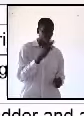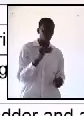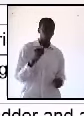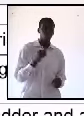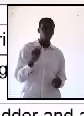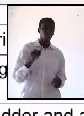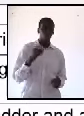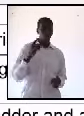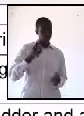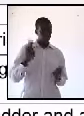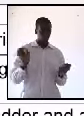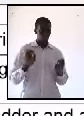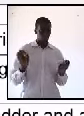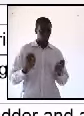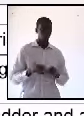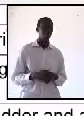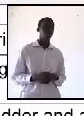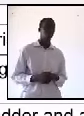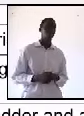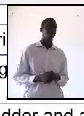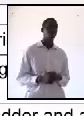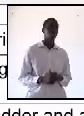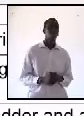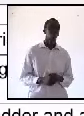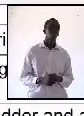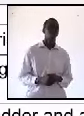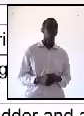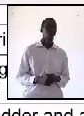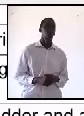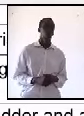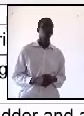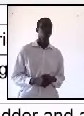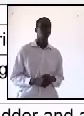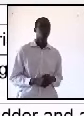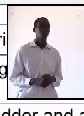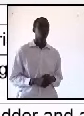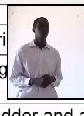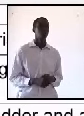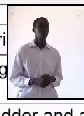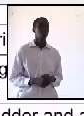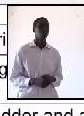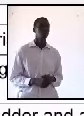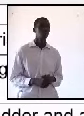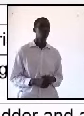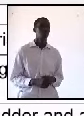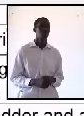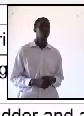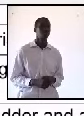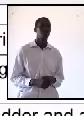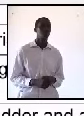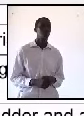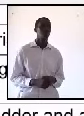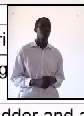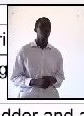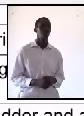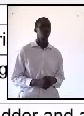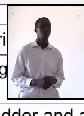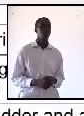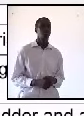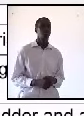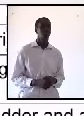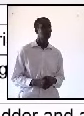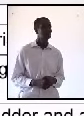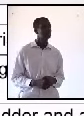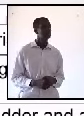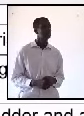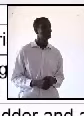walk all day long and they'll just sweat. Maybe that means that their sympathetic nervous